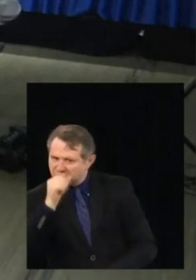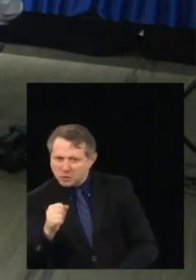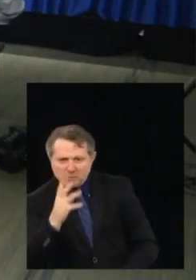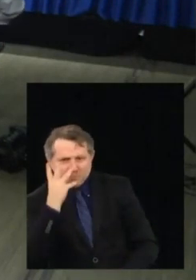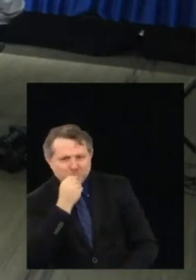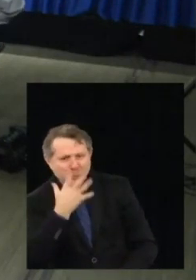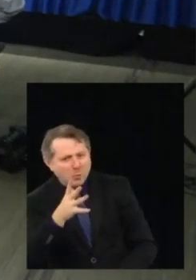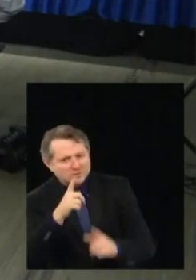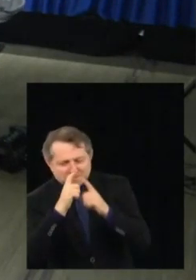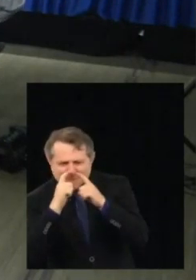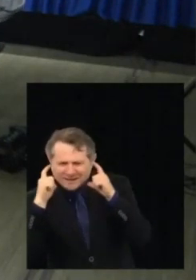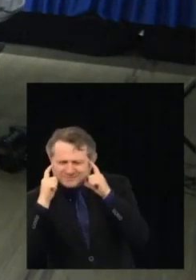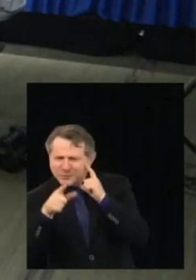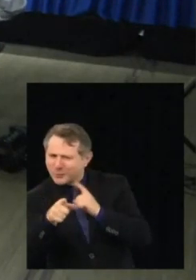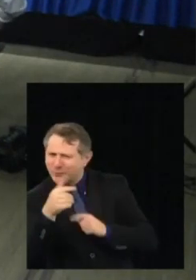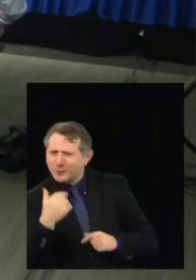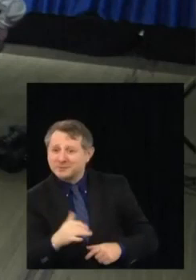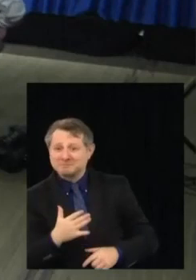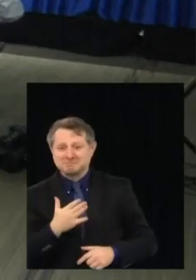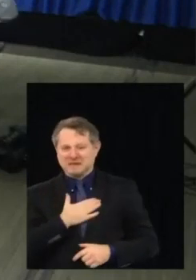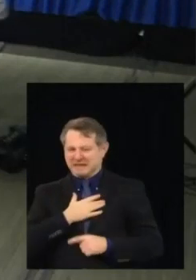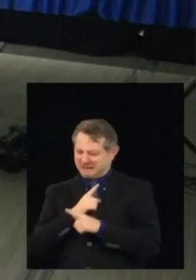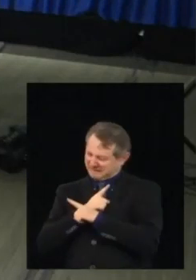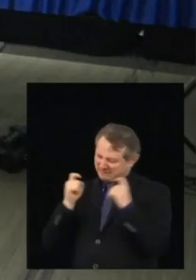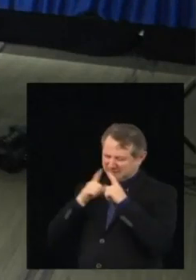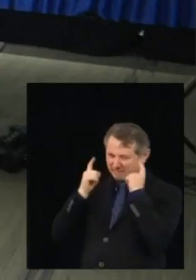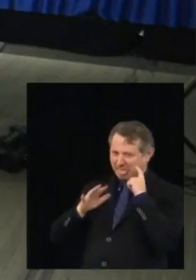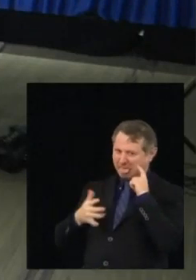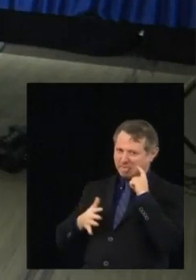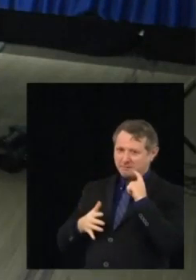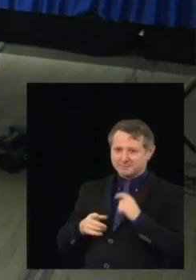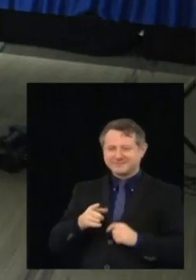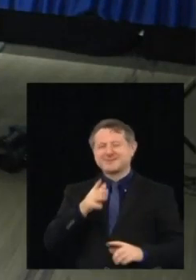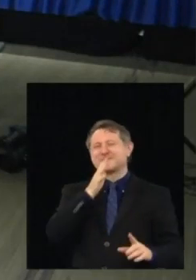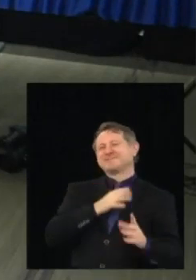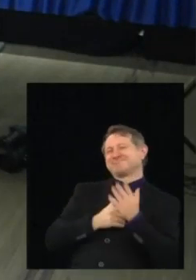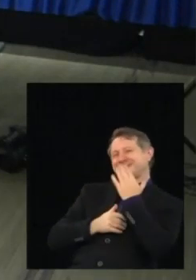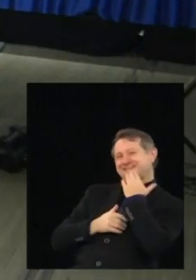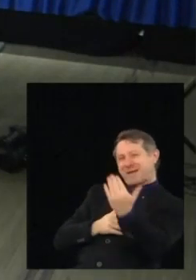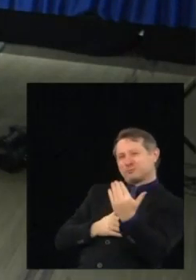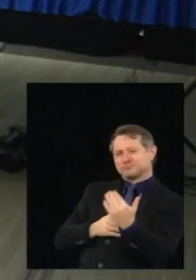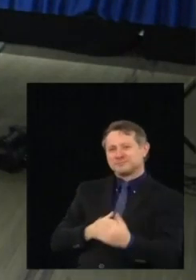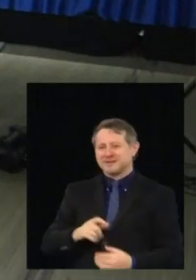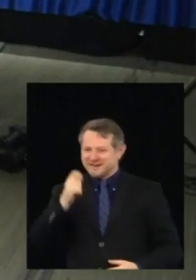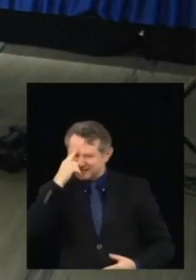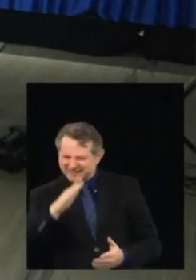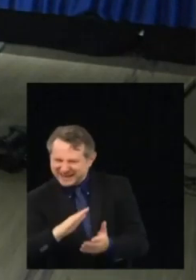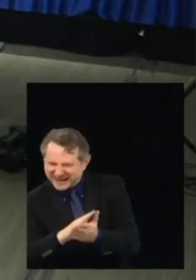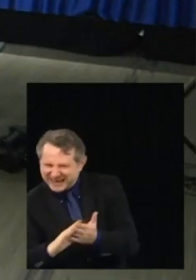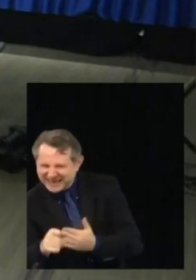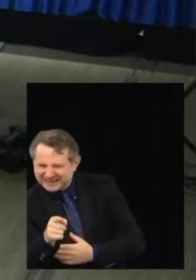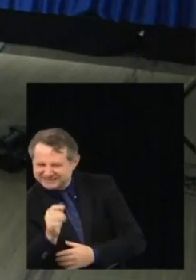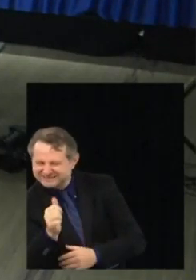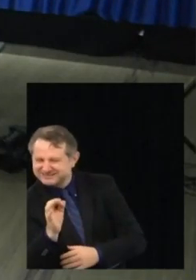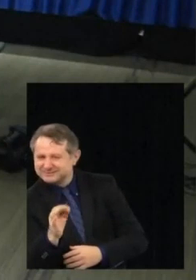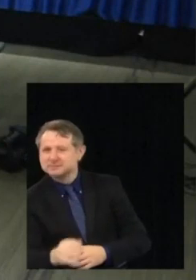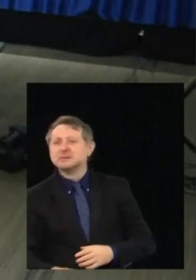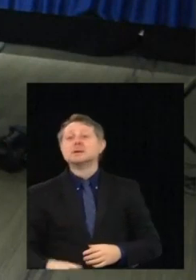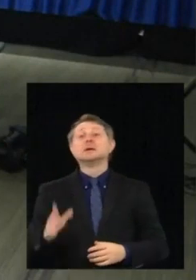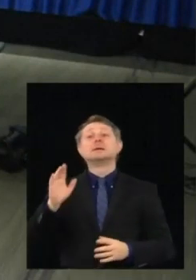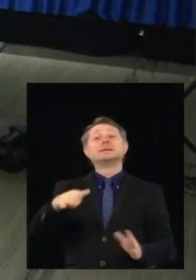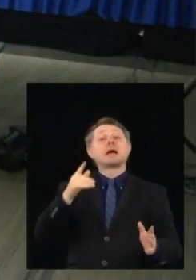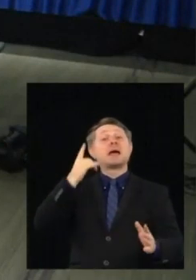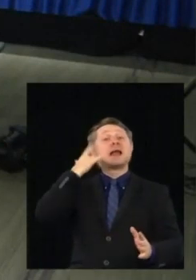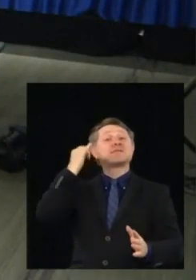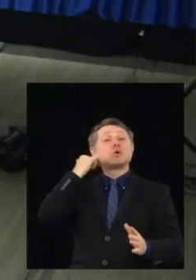Yeah, this used to be a dress, and now it's a mask. That is a nice one. So California announced that the state colleges will not be opening for the fall,